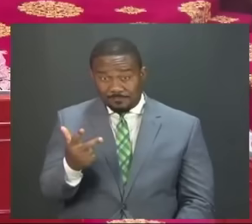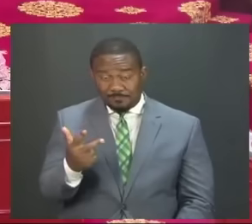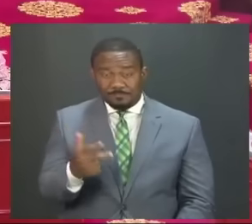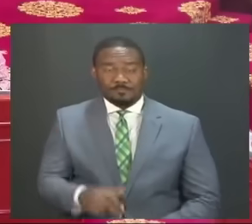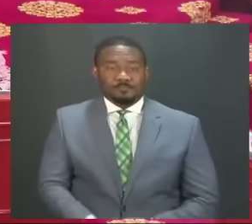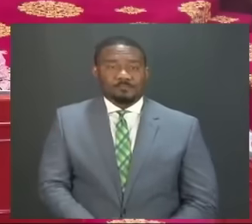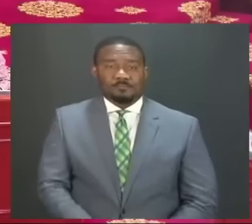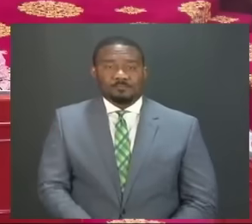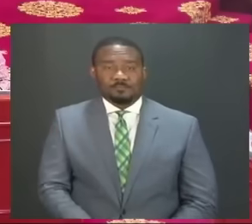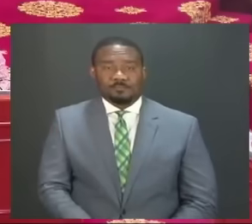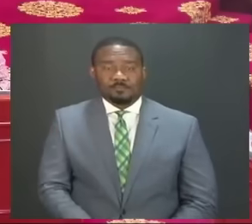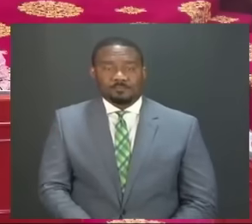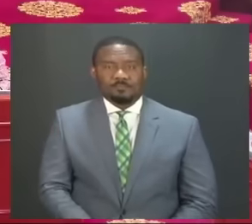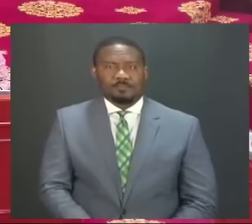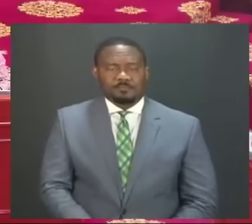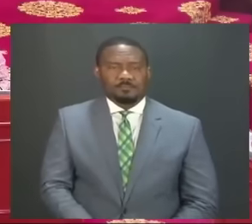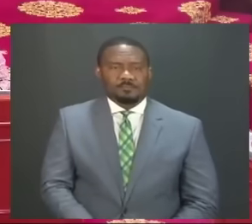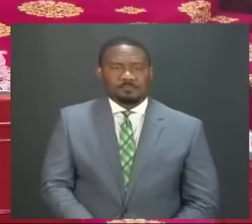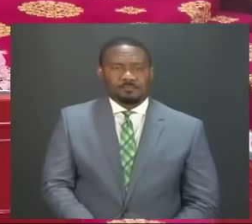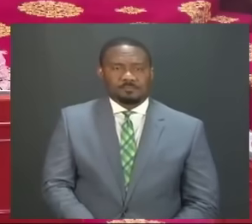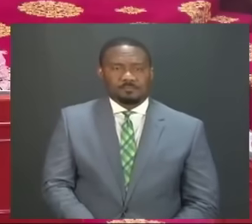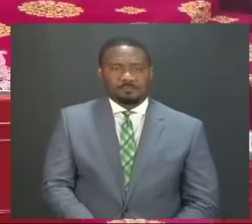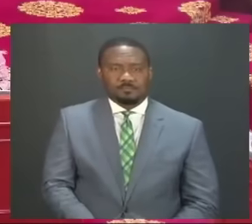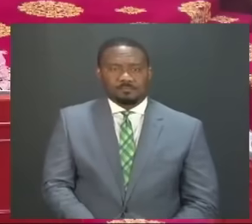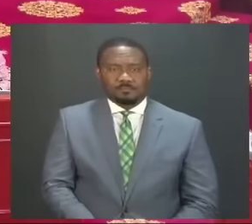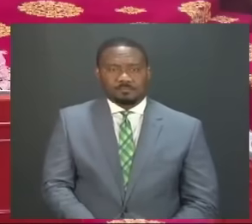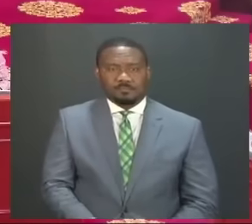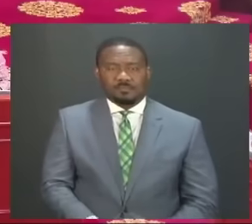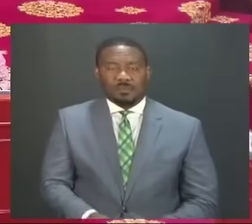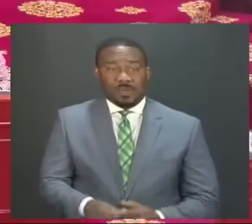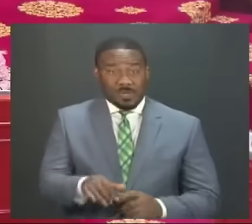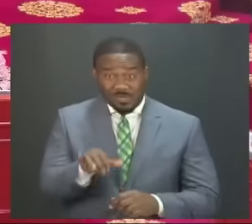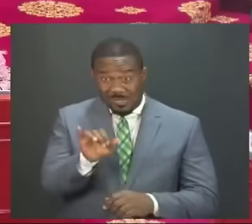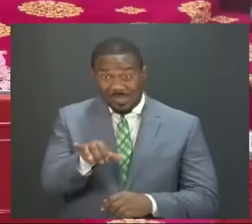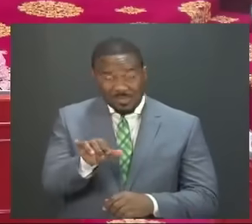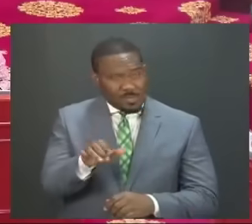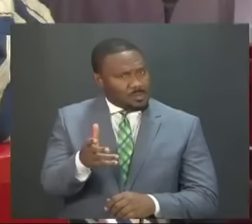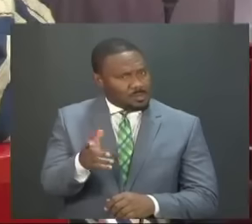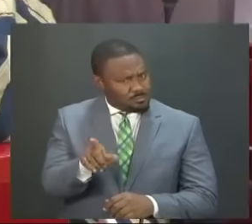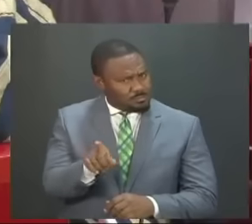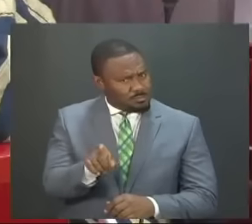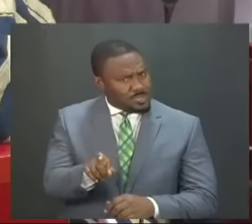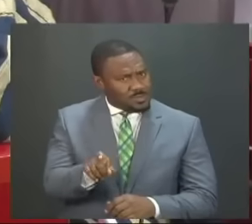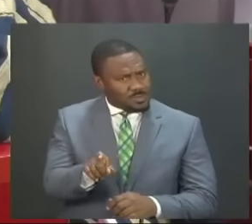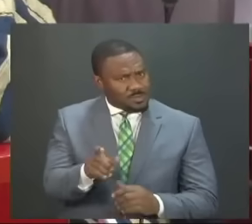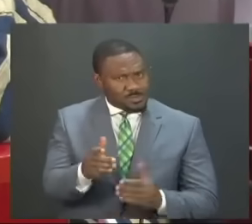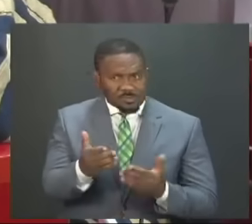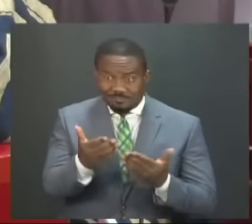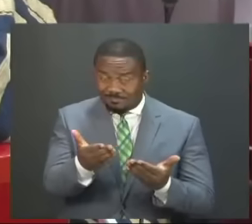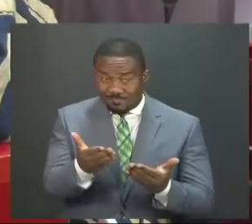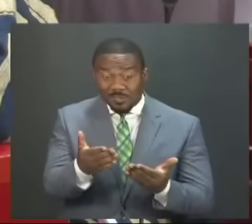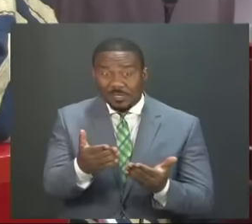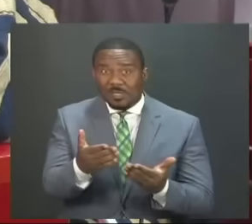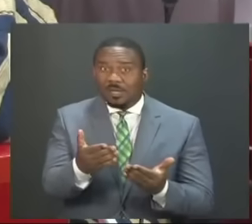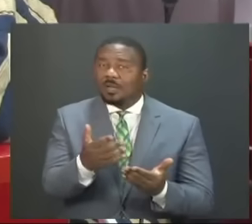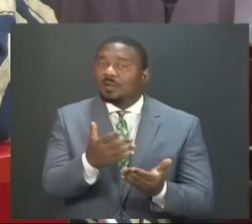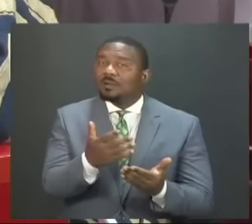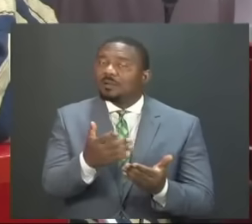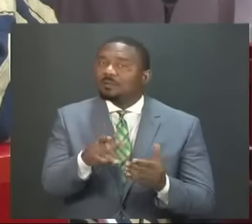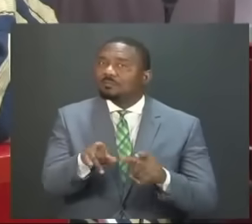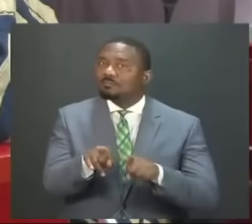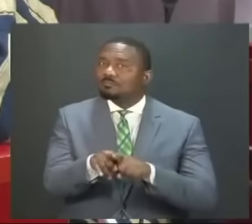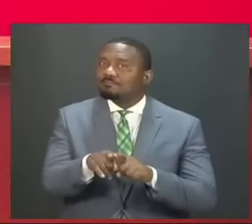which according to the order is to be submitted to me as stated in